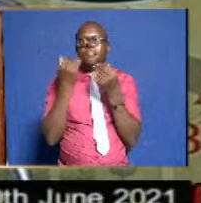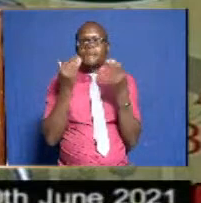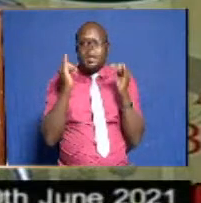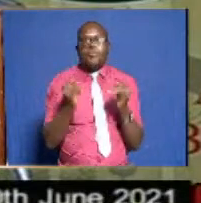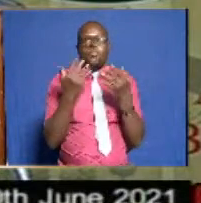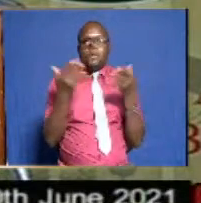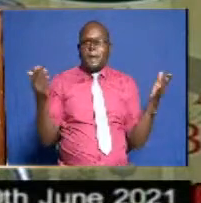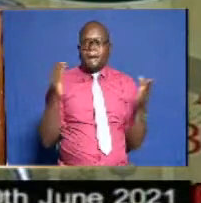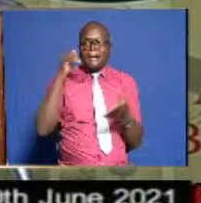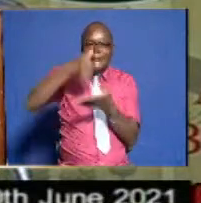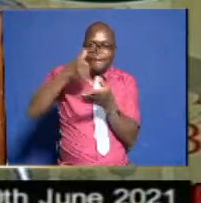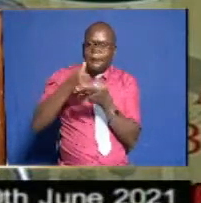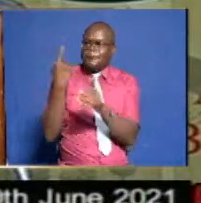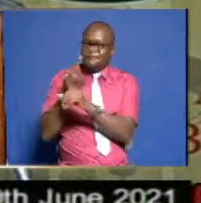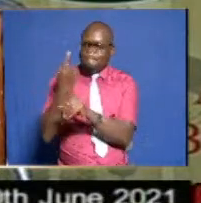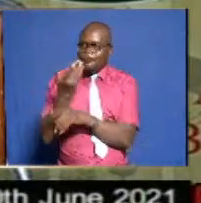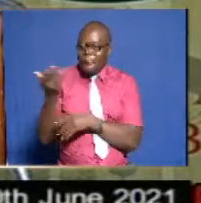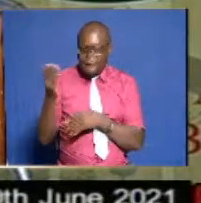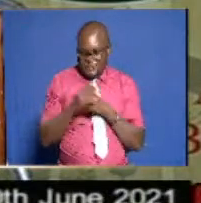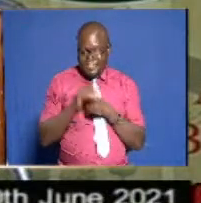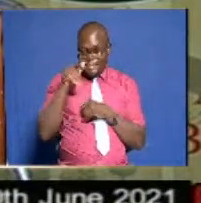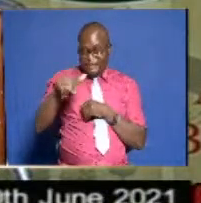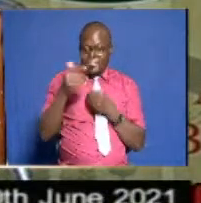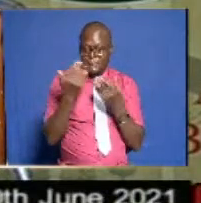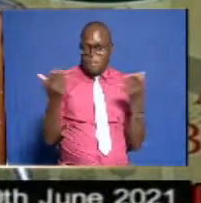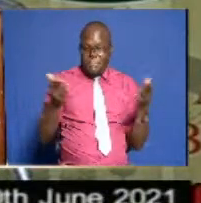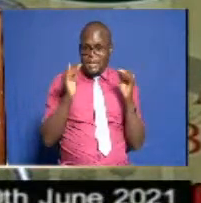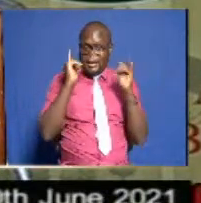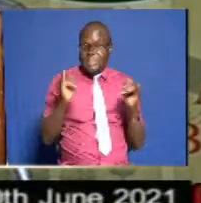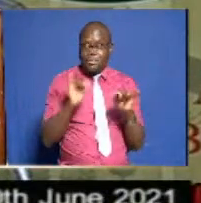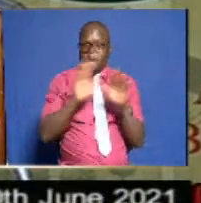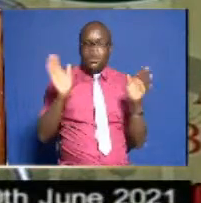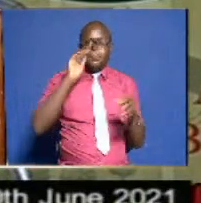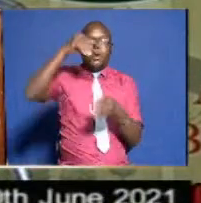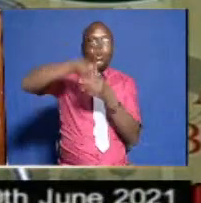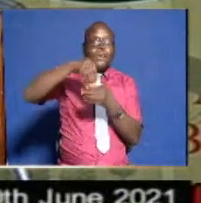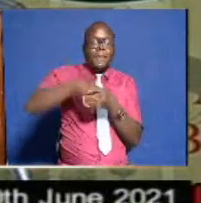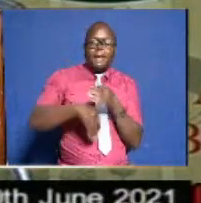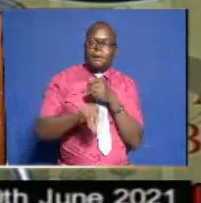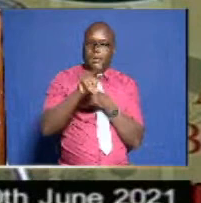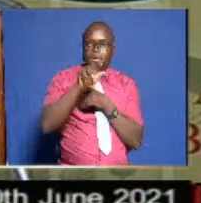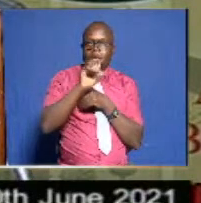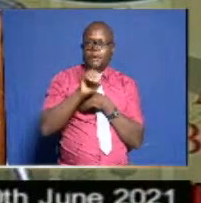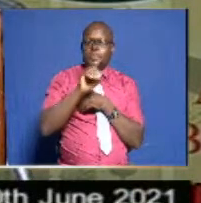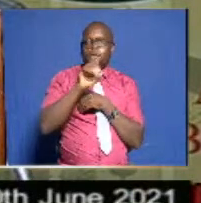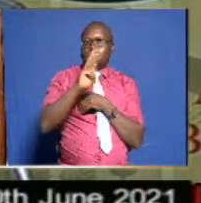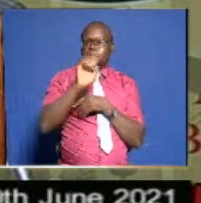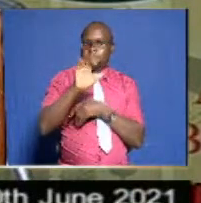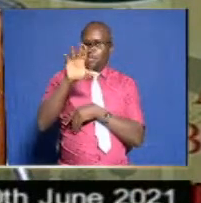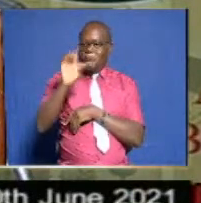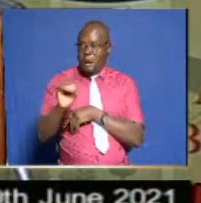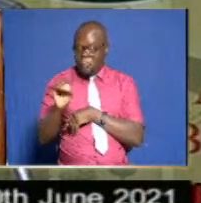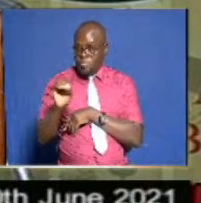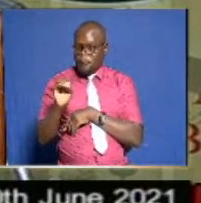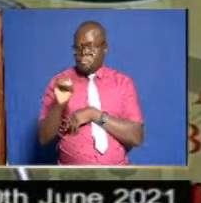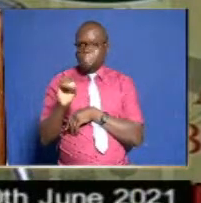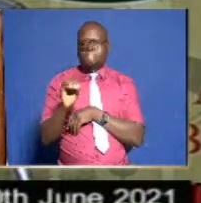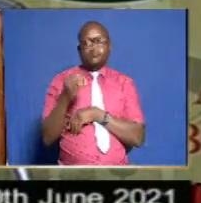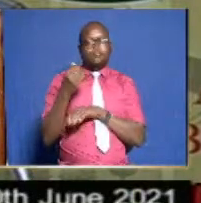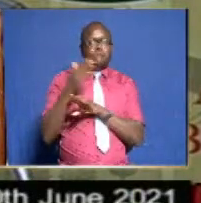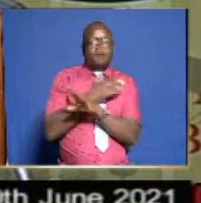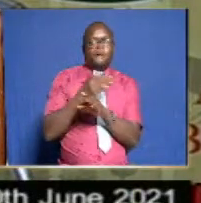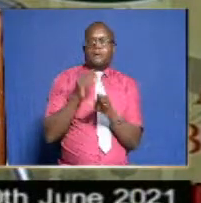such as nicotine pouches. These new products do not fall in the classification of tobacco products existing in the Excise Duty